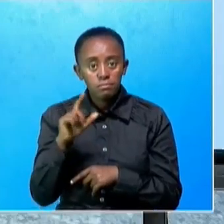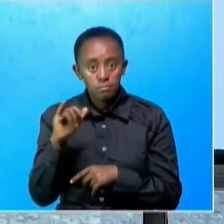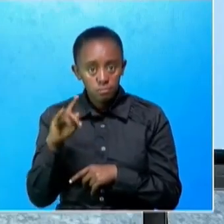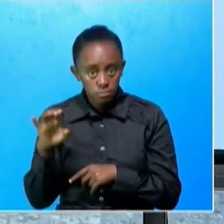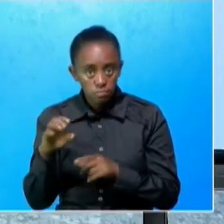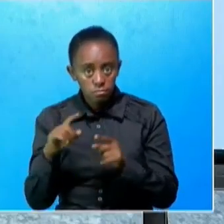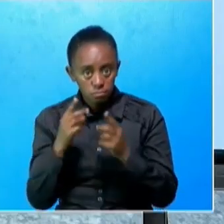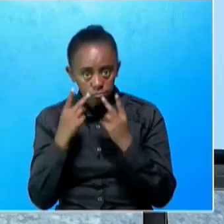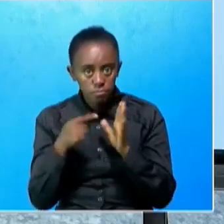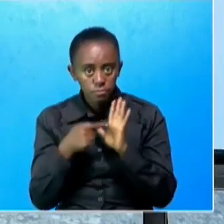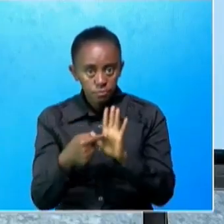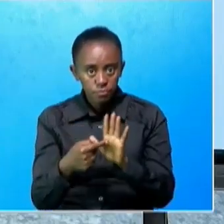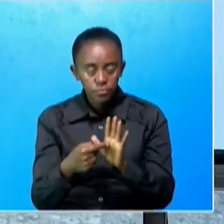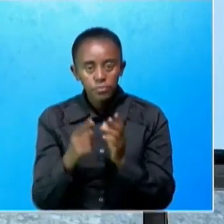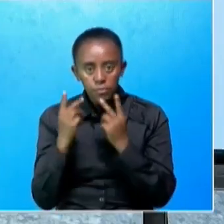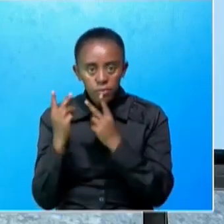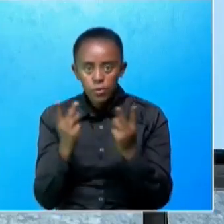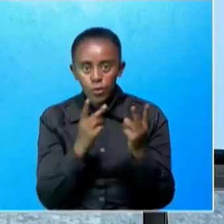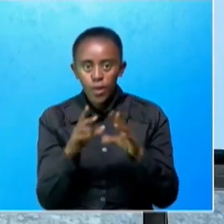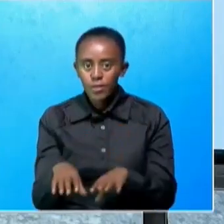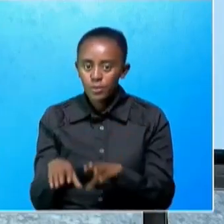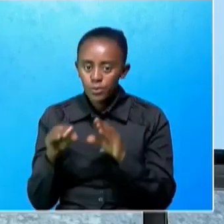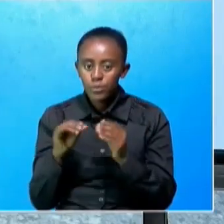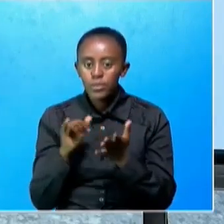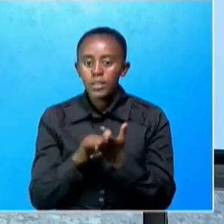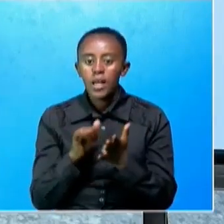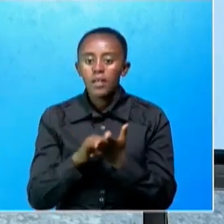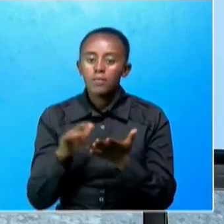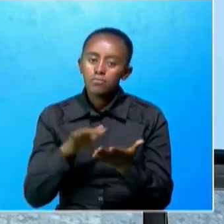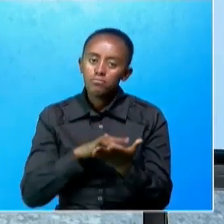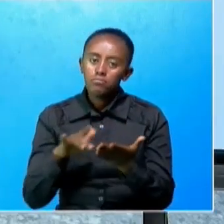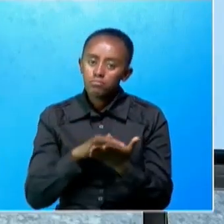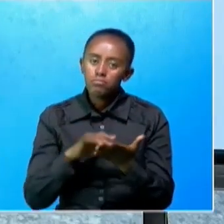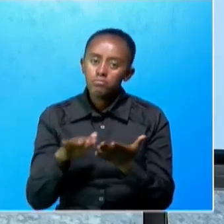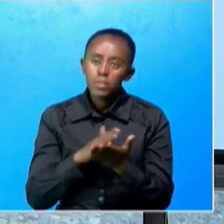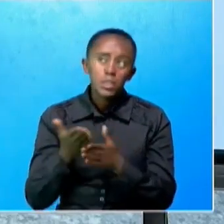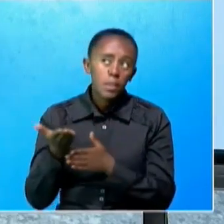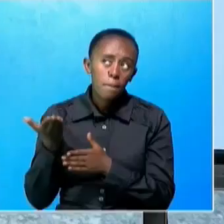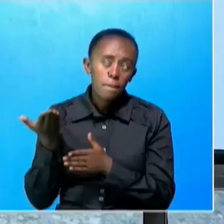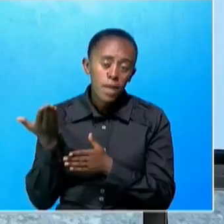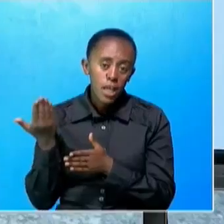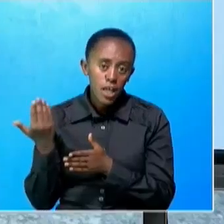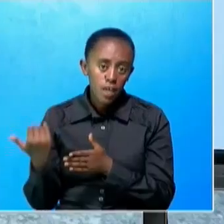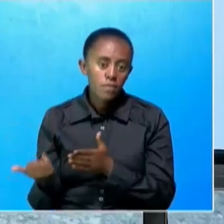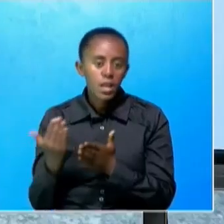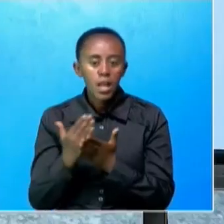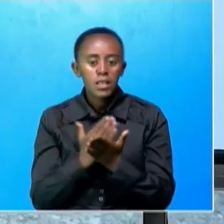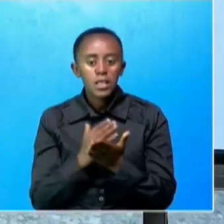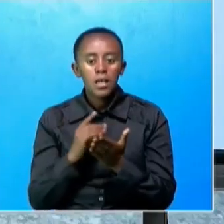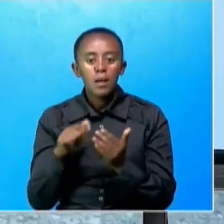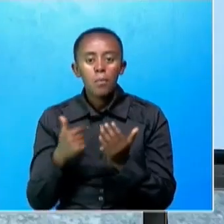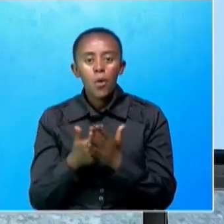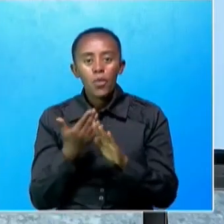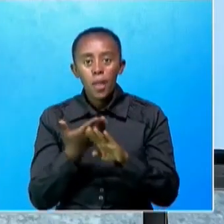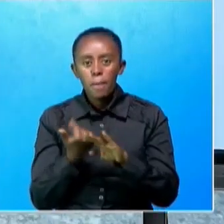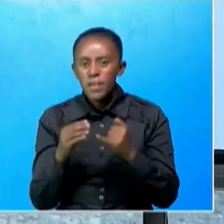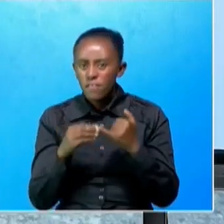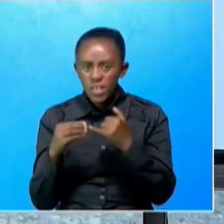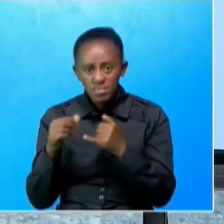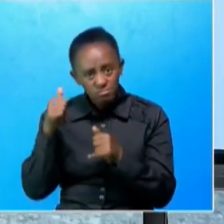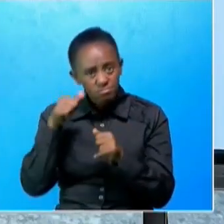that. Look at sentences that we have studied so far in the previous lesson about prefixes. You